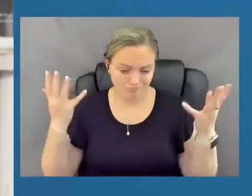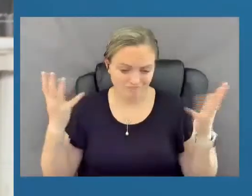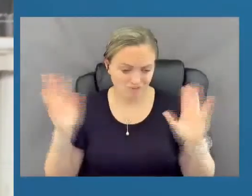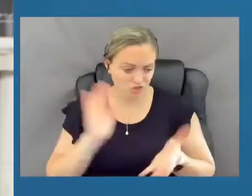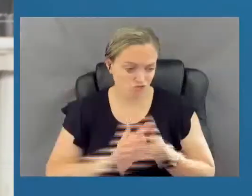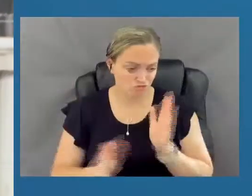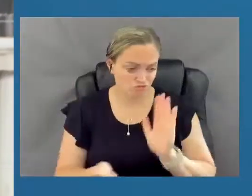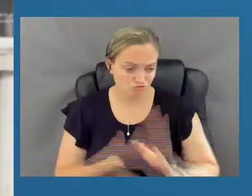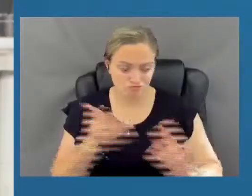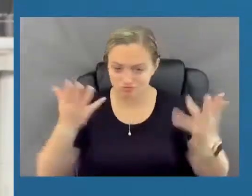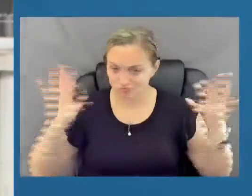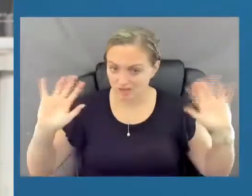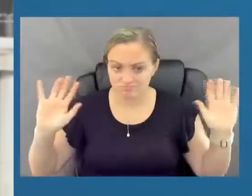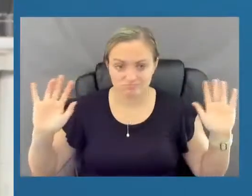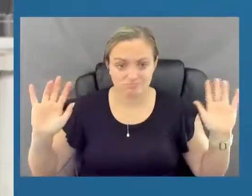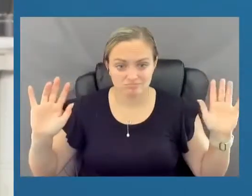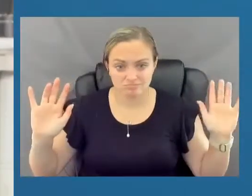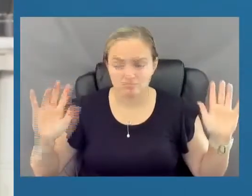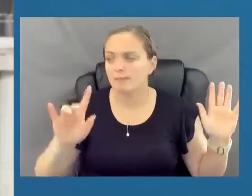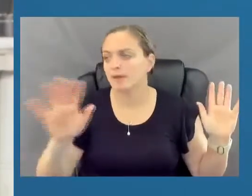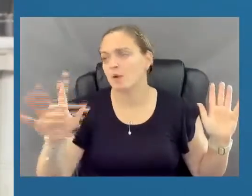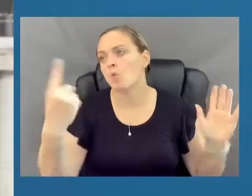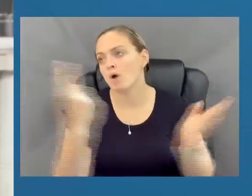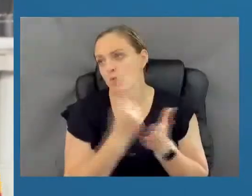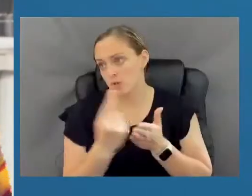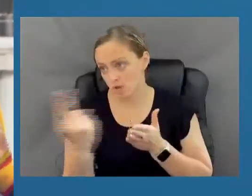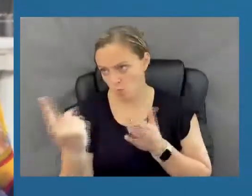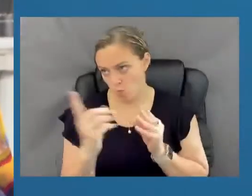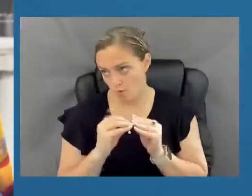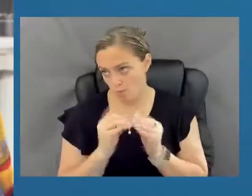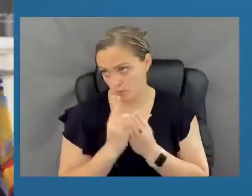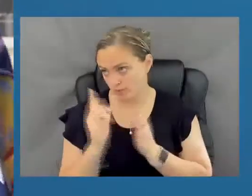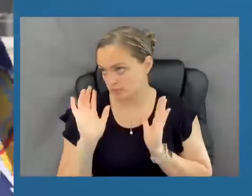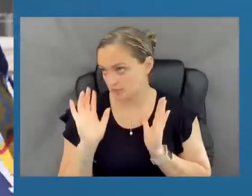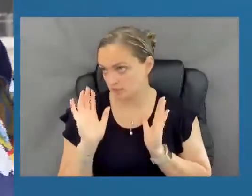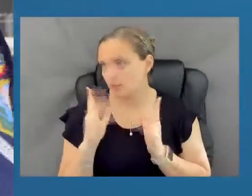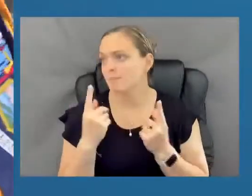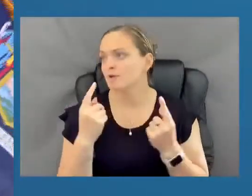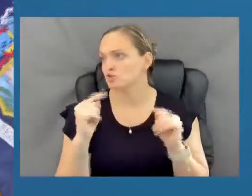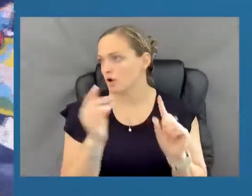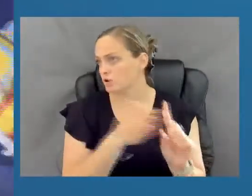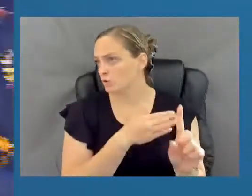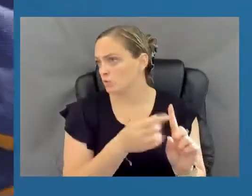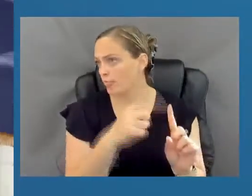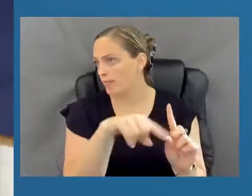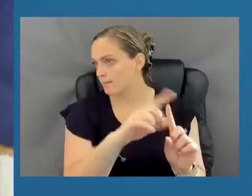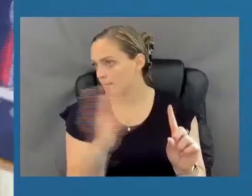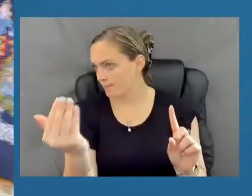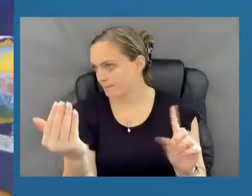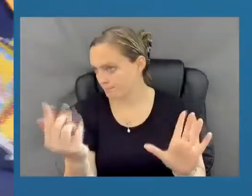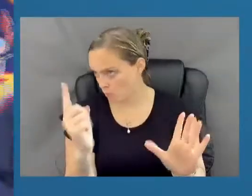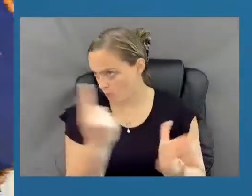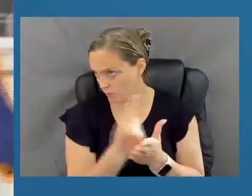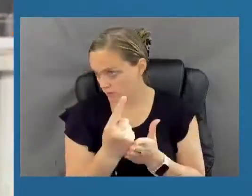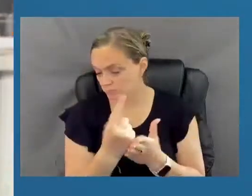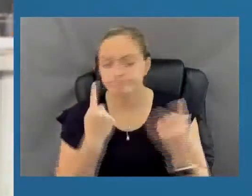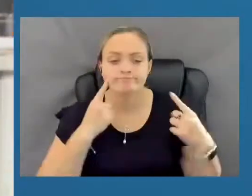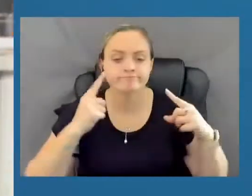have to do that. And I said, give me another week. Just give me one more week. Let me try to persuade the administration. And we were